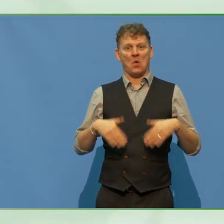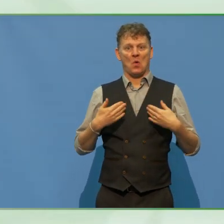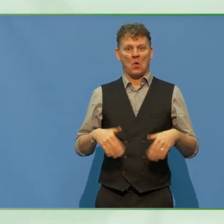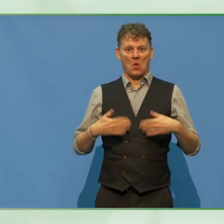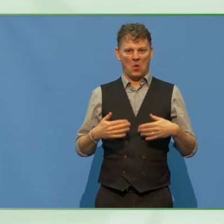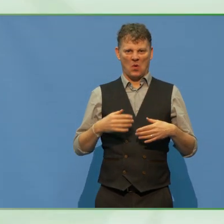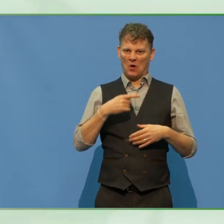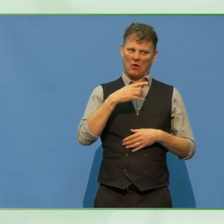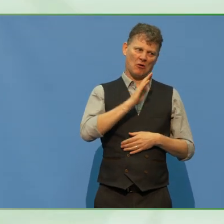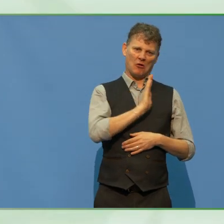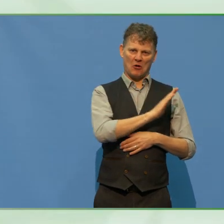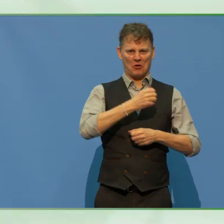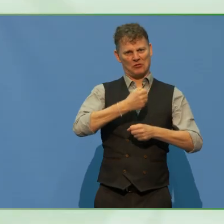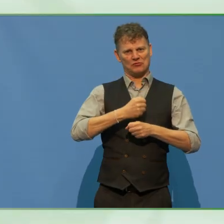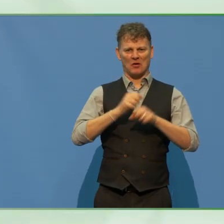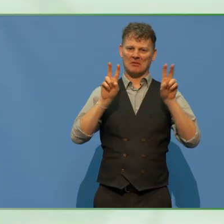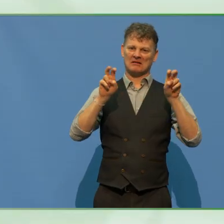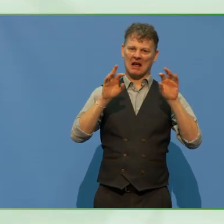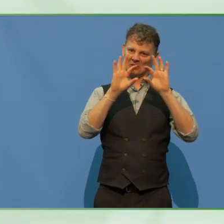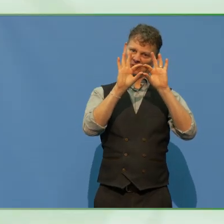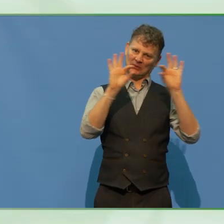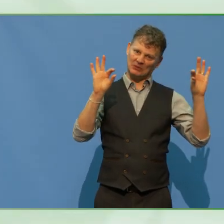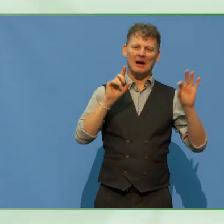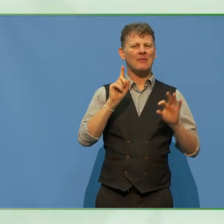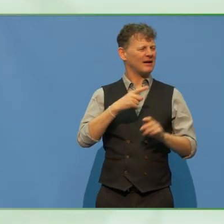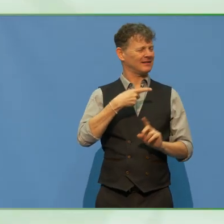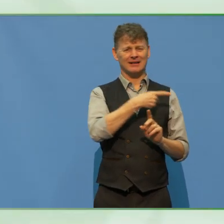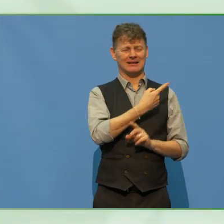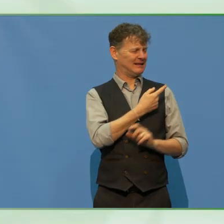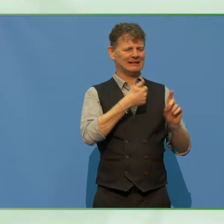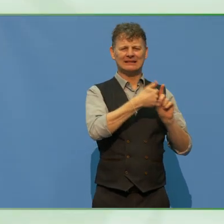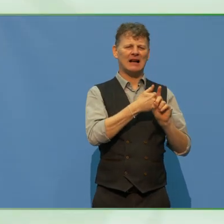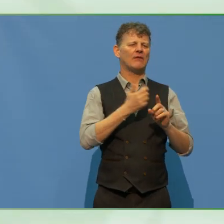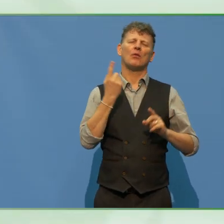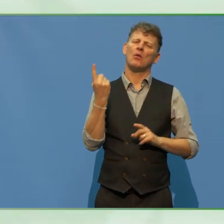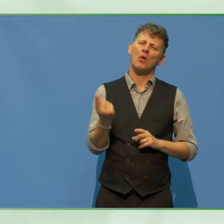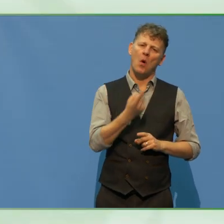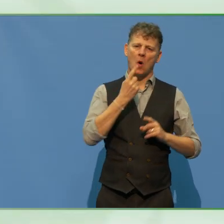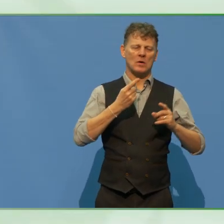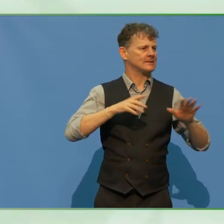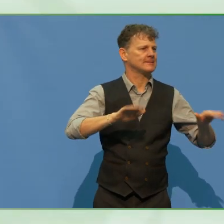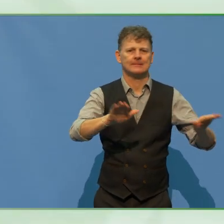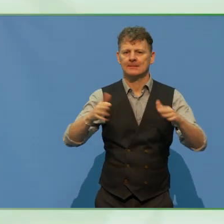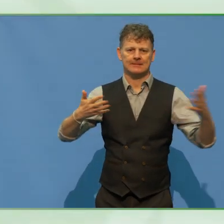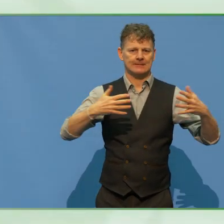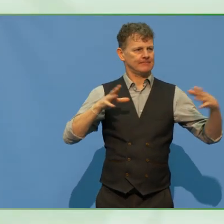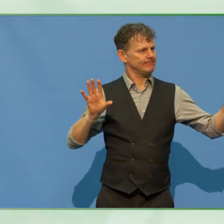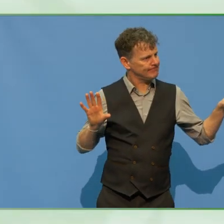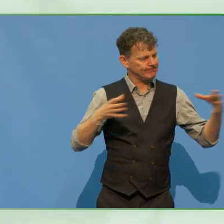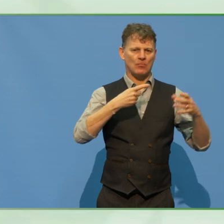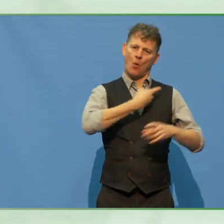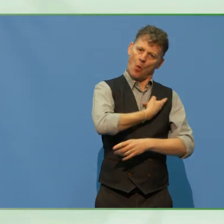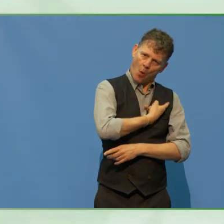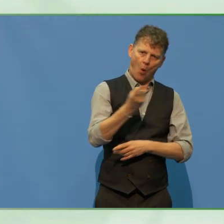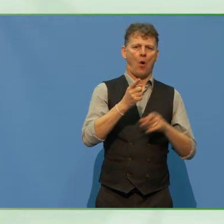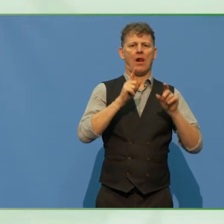formal title, Jenny has been somebody who has been committed to ensure that nobody is left behind and that technology is an enabler,